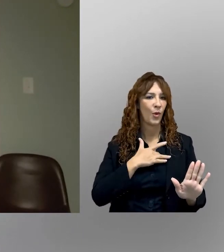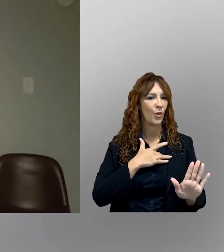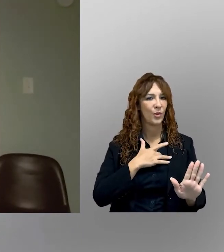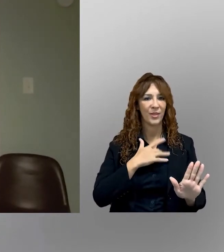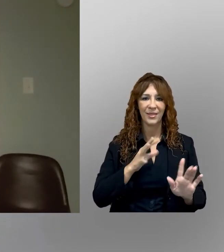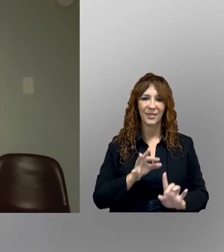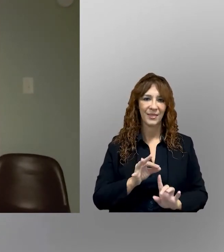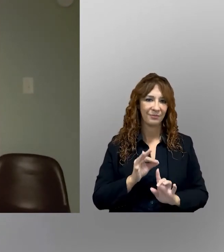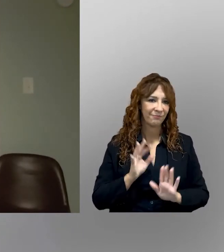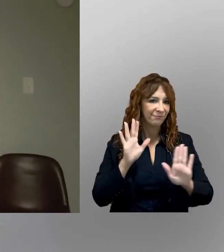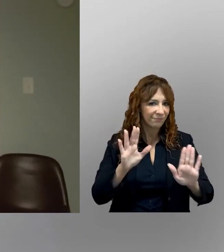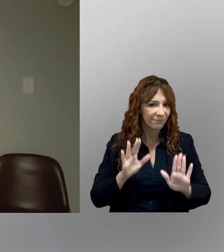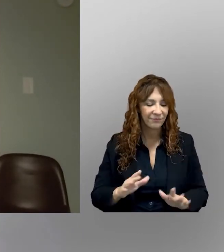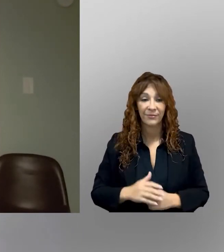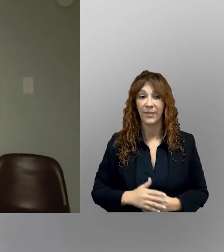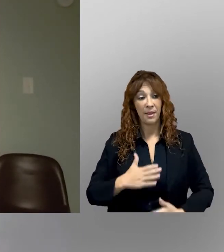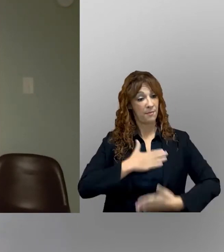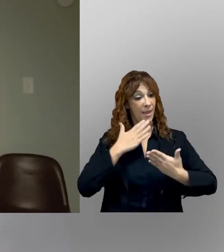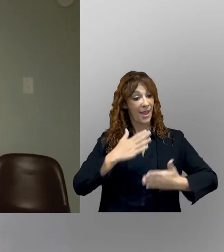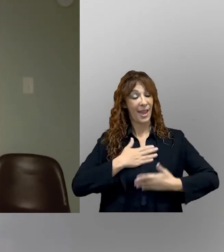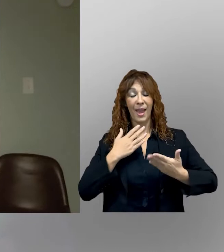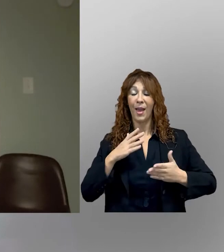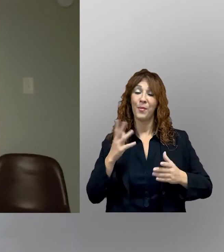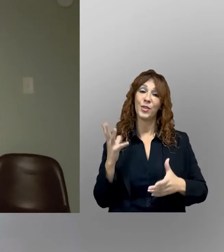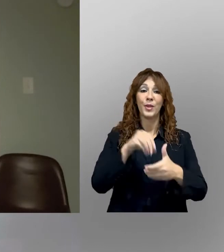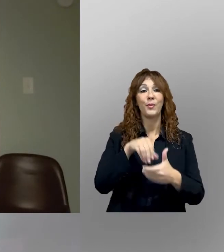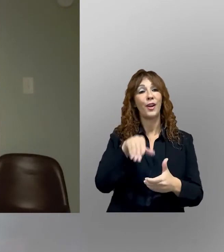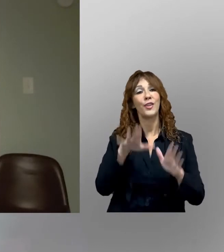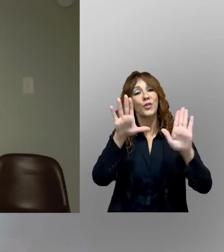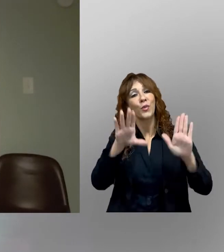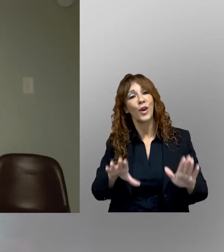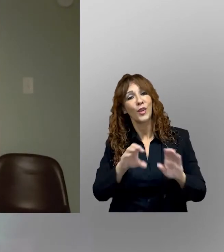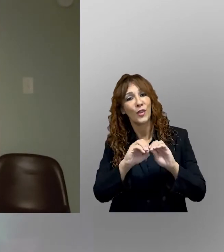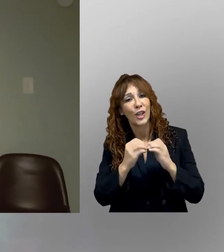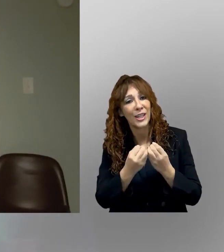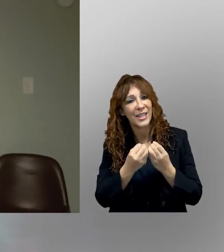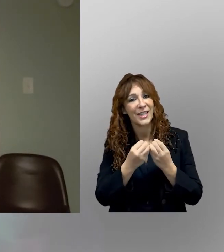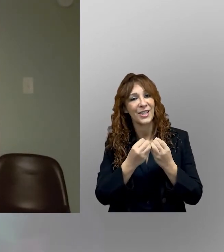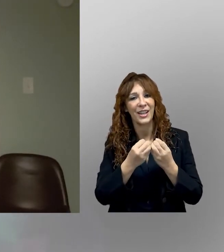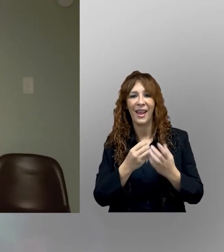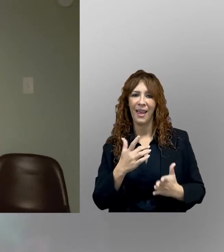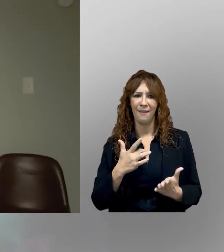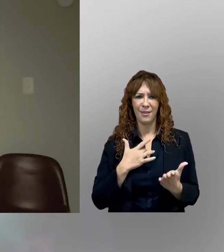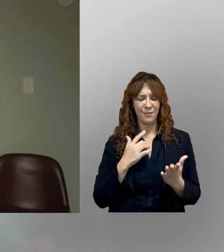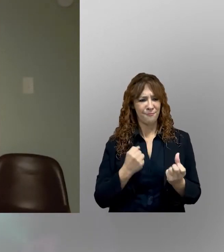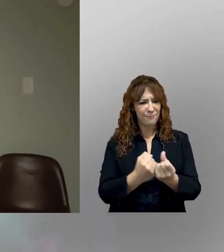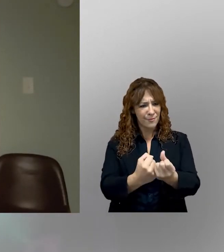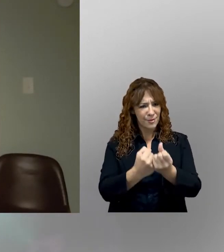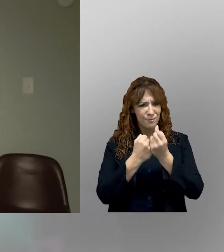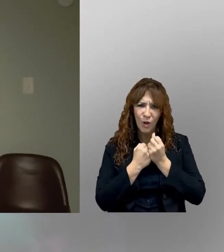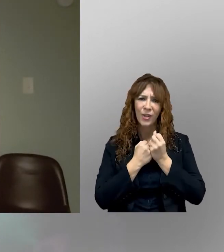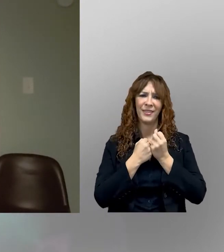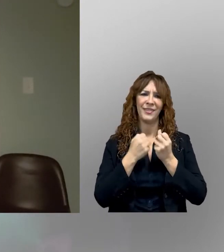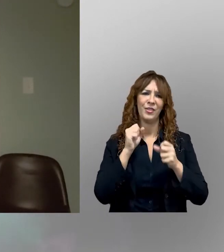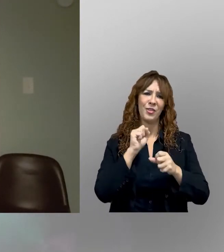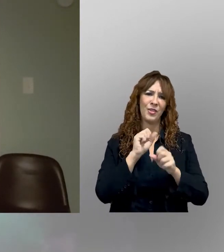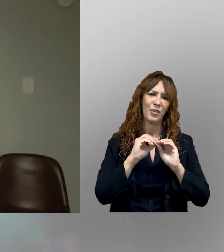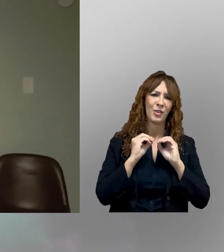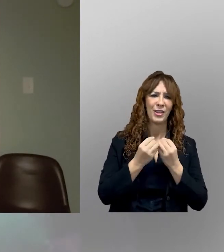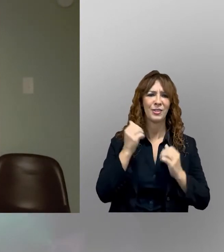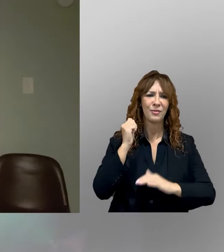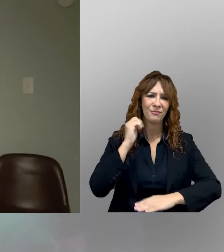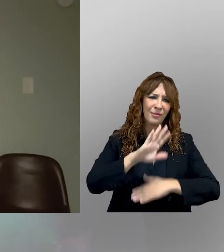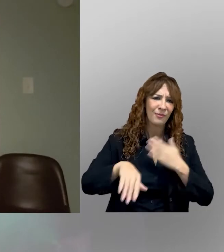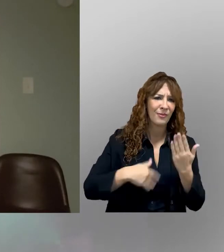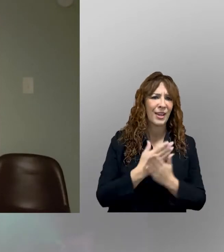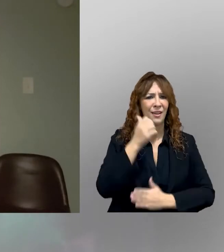just really special. I'm glad to be a part of this wonderful organization, and I feel very supported by them